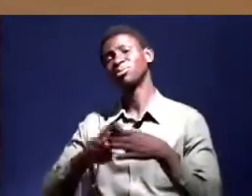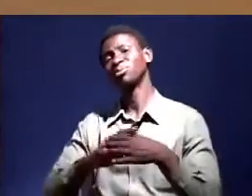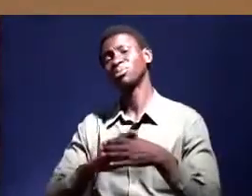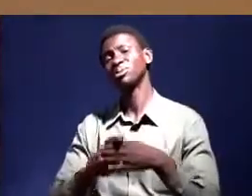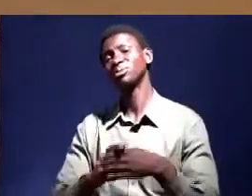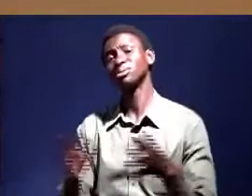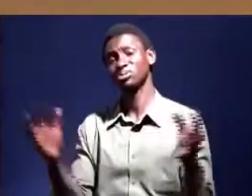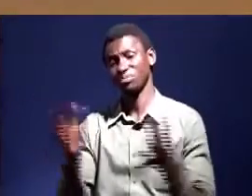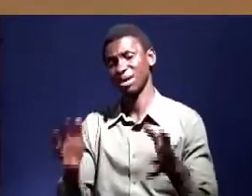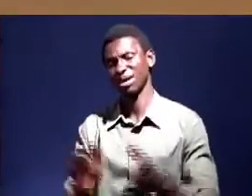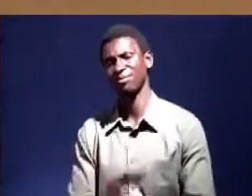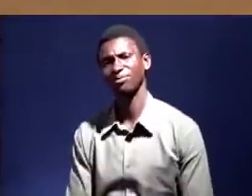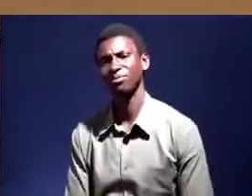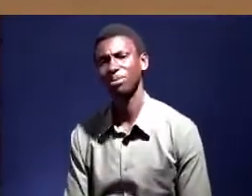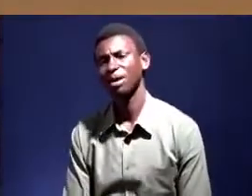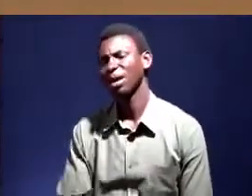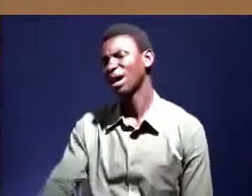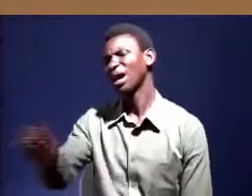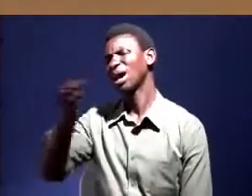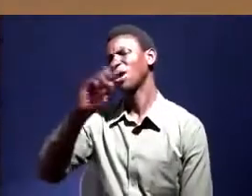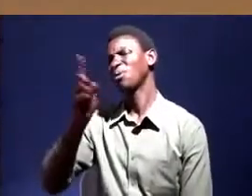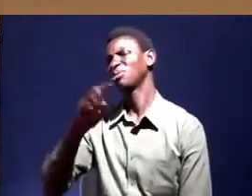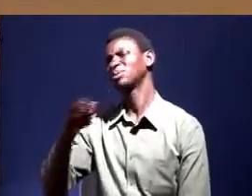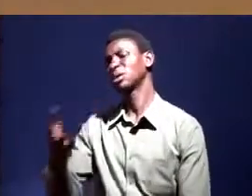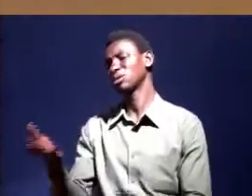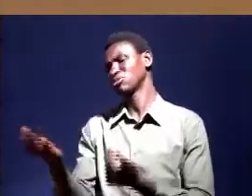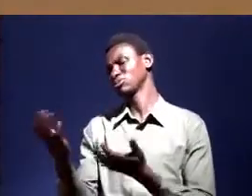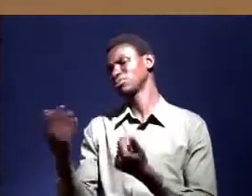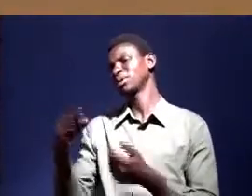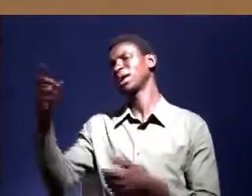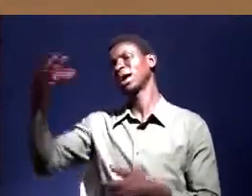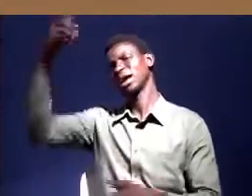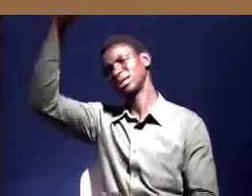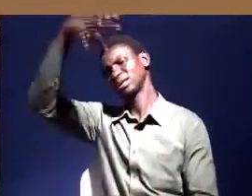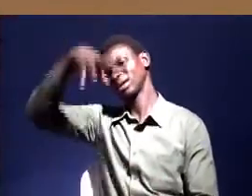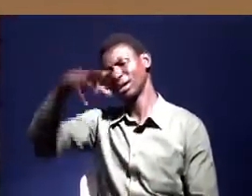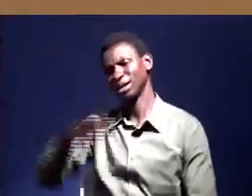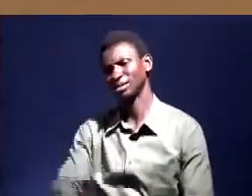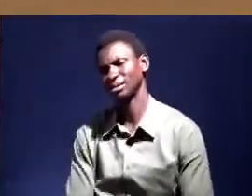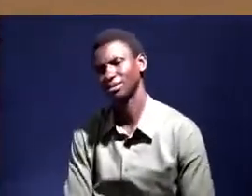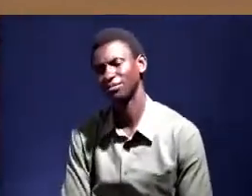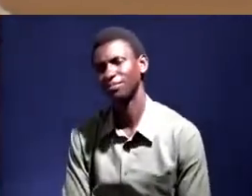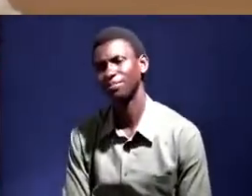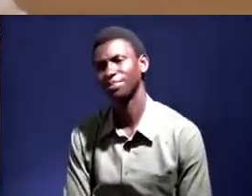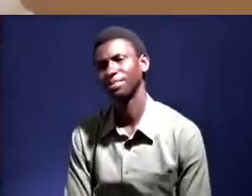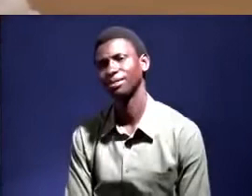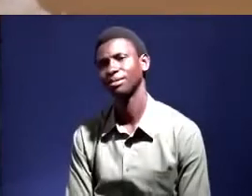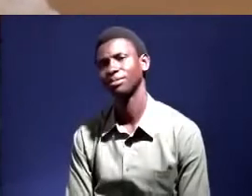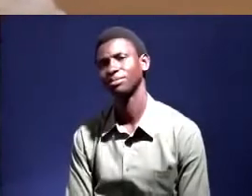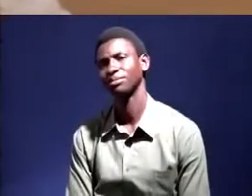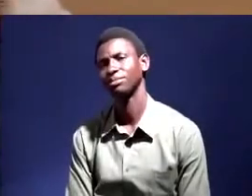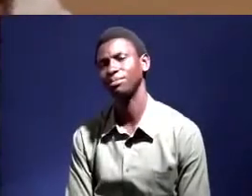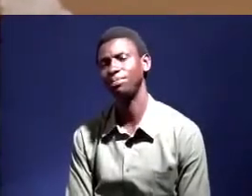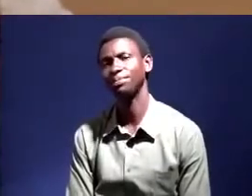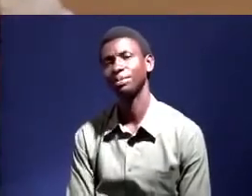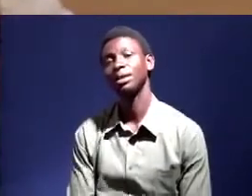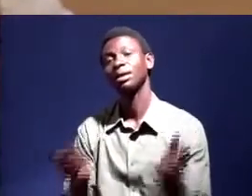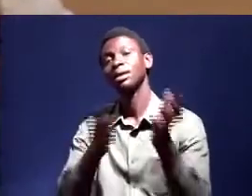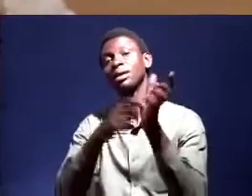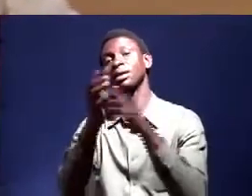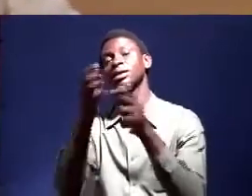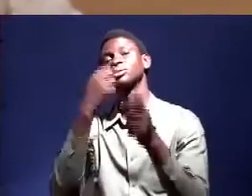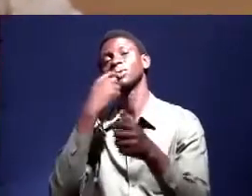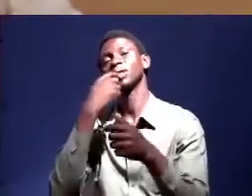summer. Hawakutaka kusubiri hadi kiangazi. Jesus had called them. Yesu alisema. Now, look at the truth about